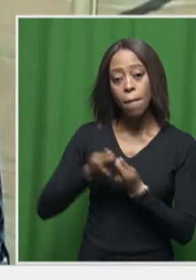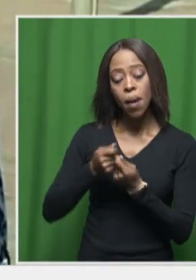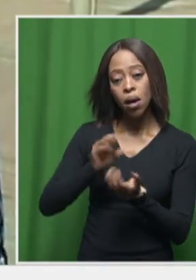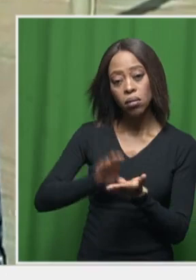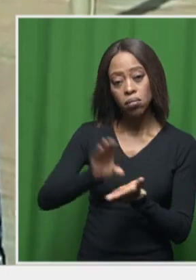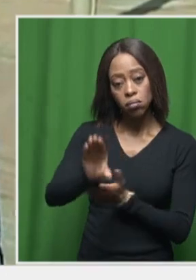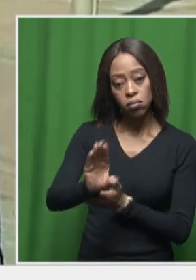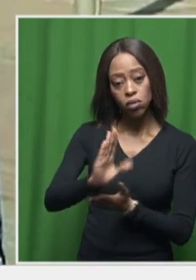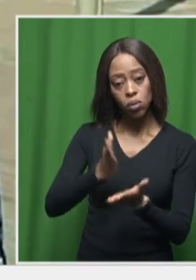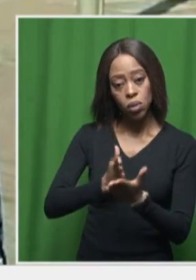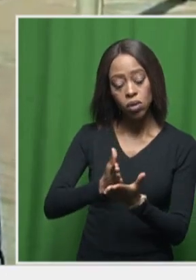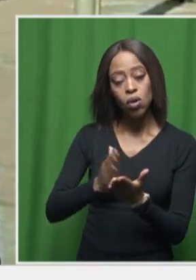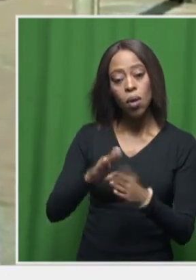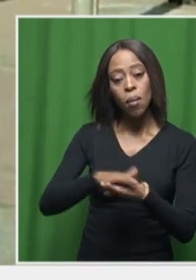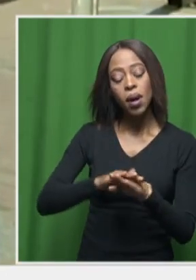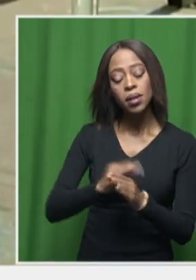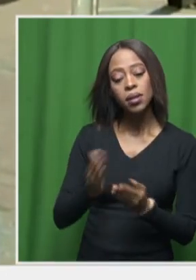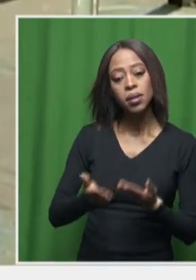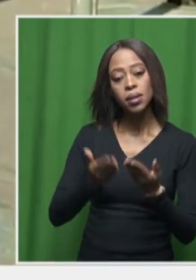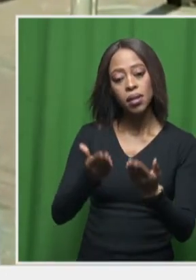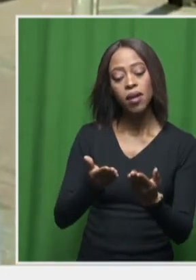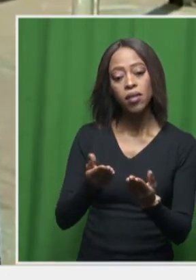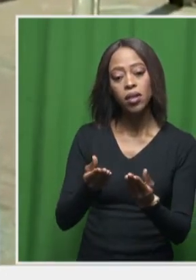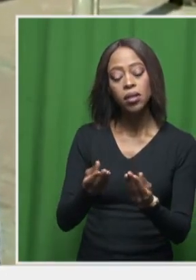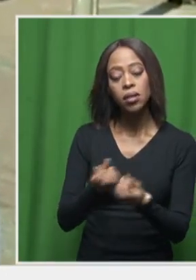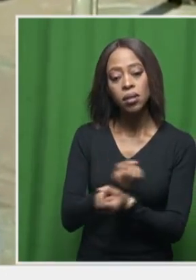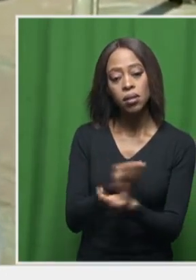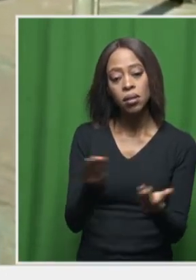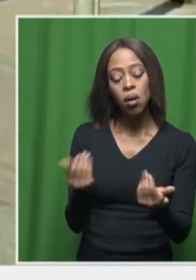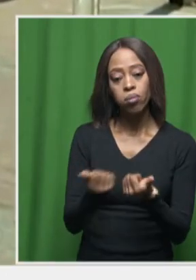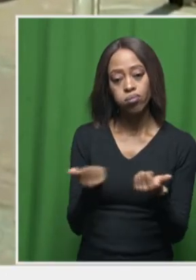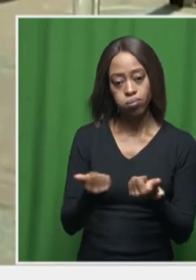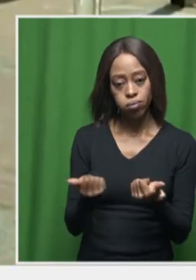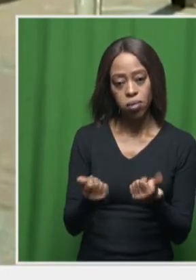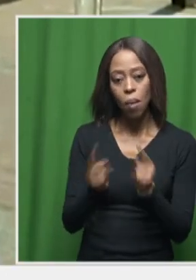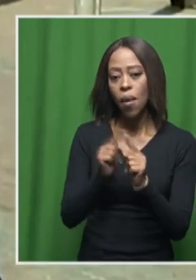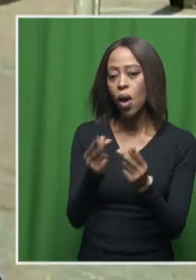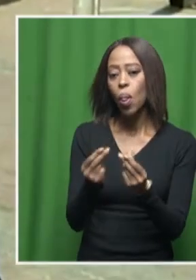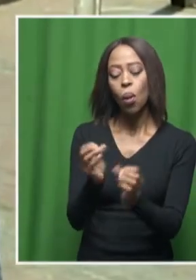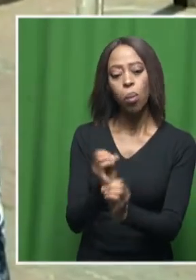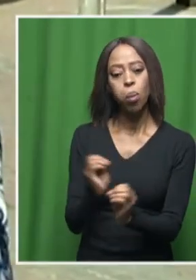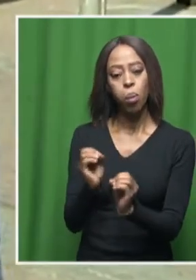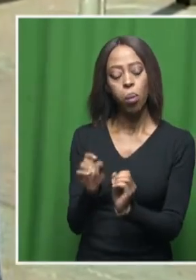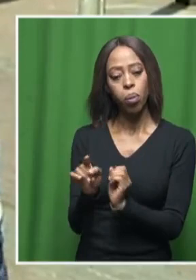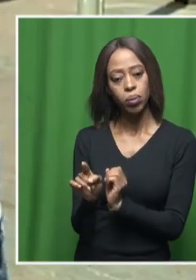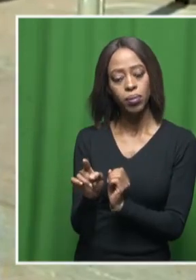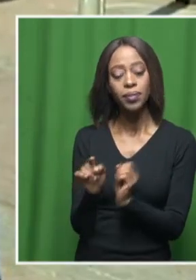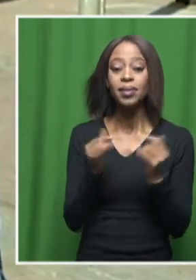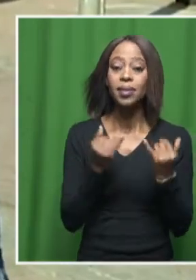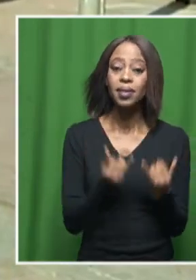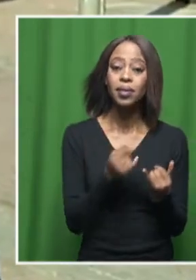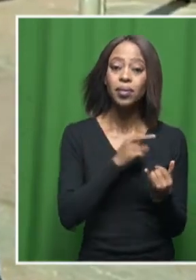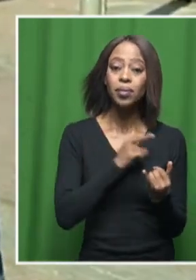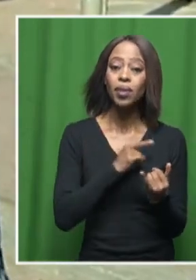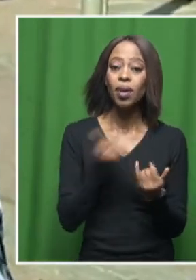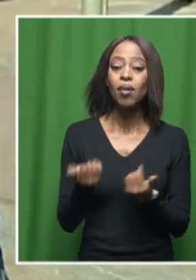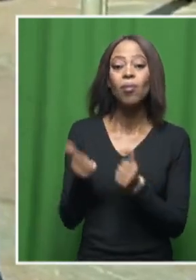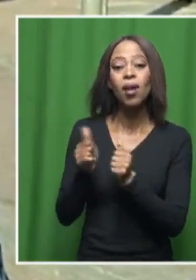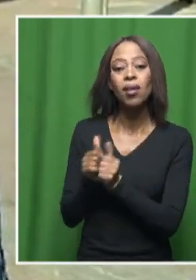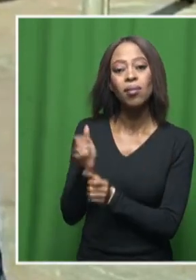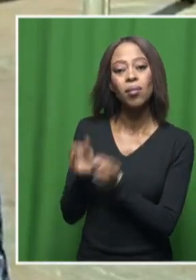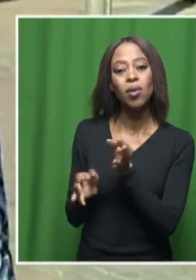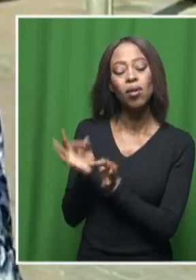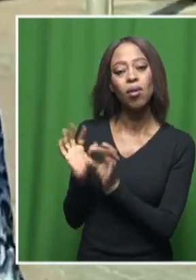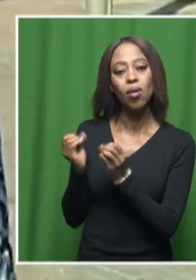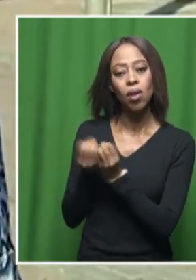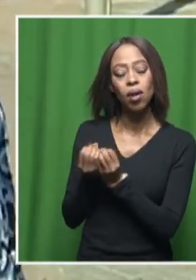terms of provision for basic services, USDG and all that. They're not performing. And because of the coalition governments, one